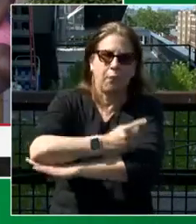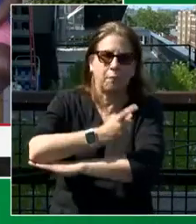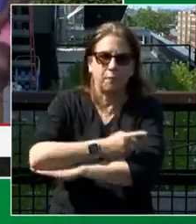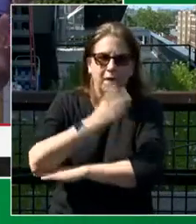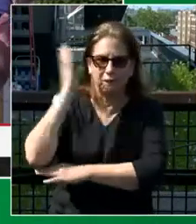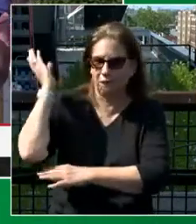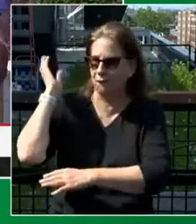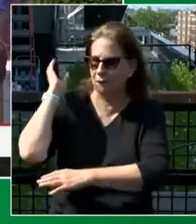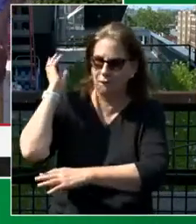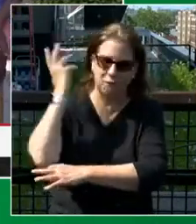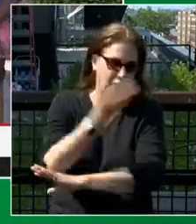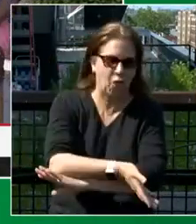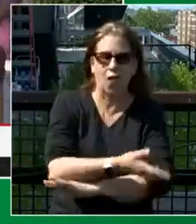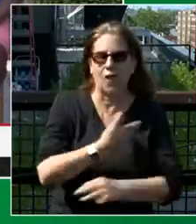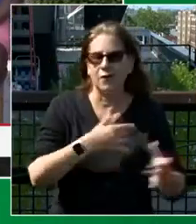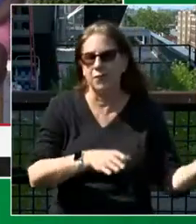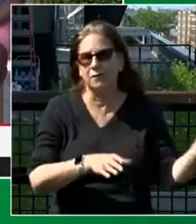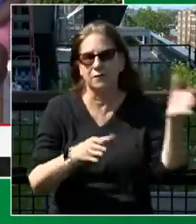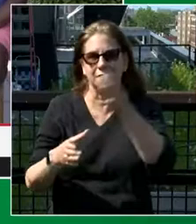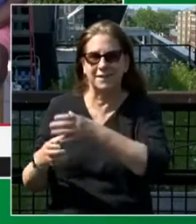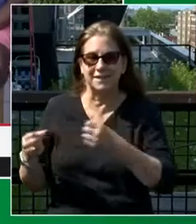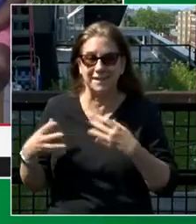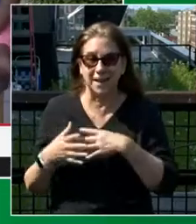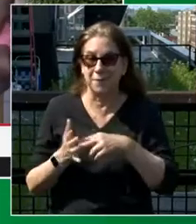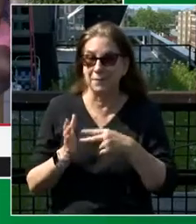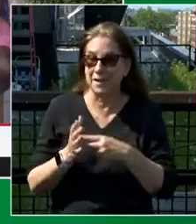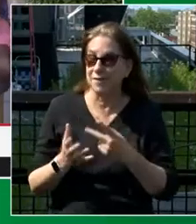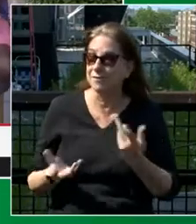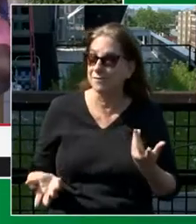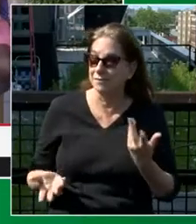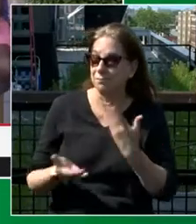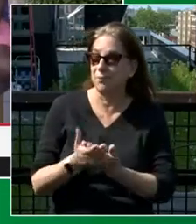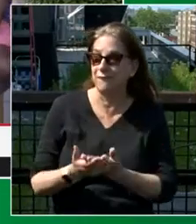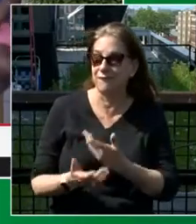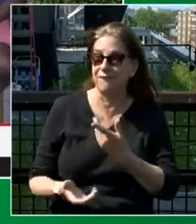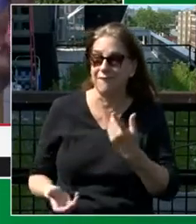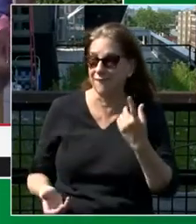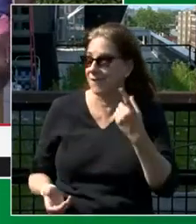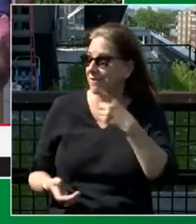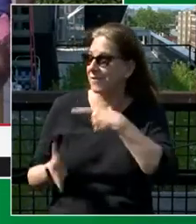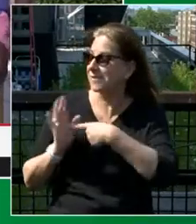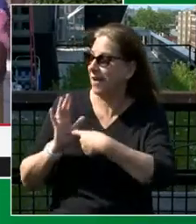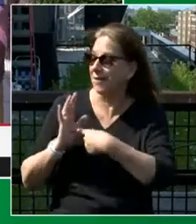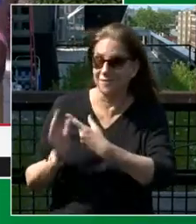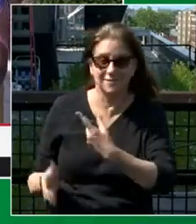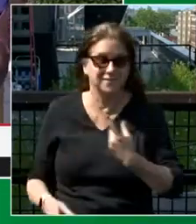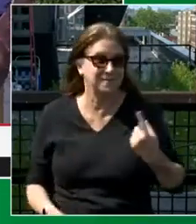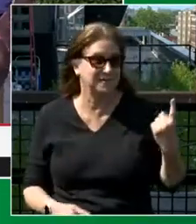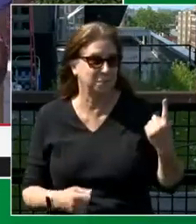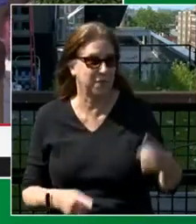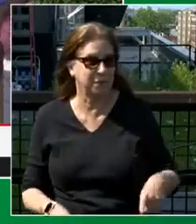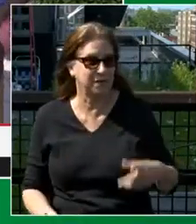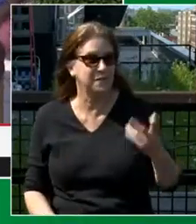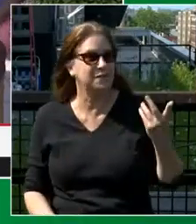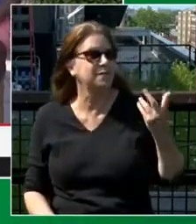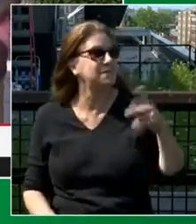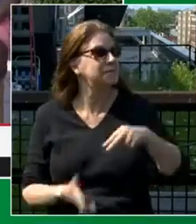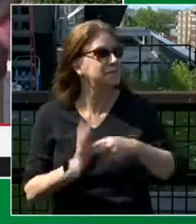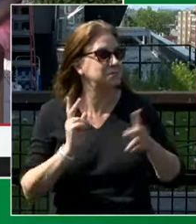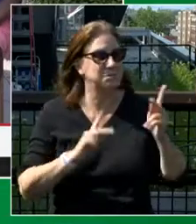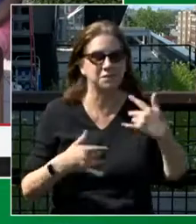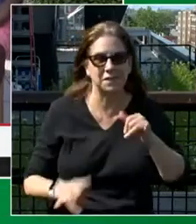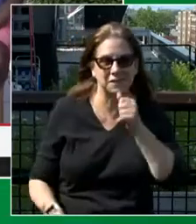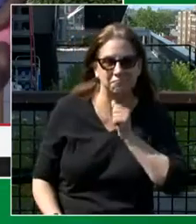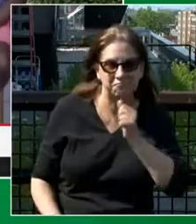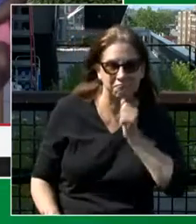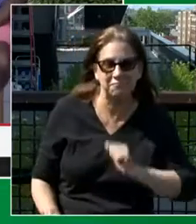exists. Exactly. Sean Townsend saved the day. So very excited Once again, to have Director Townsend. And I was actually give it up for Sean.